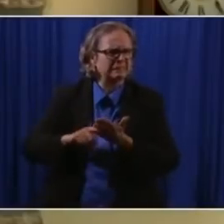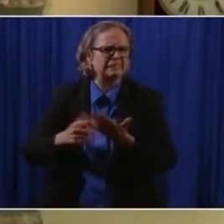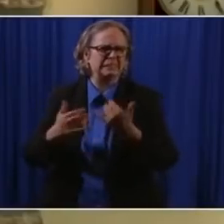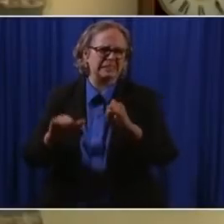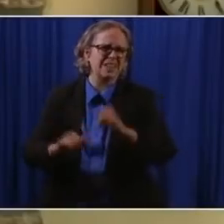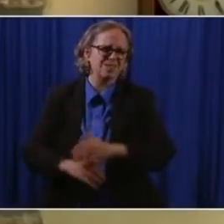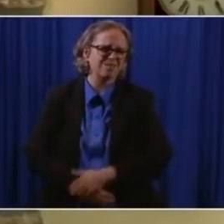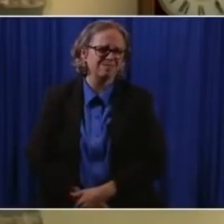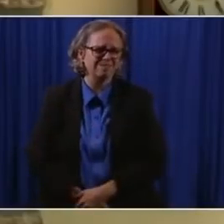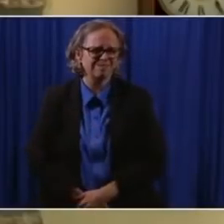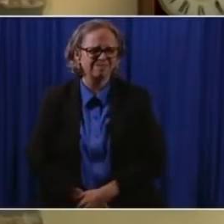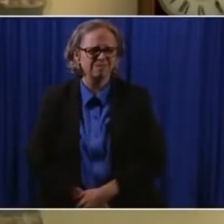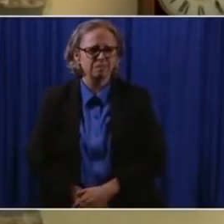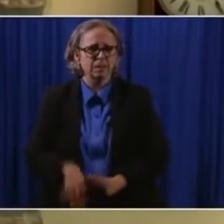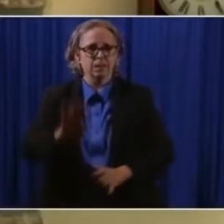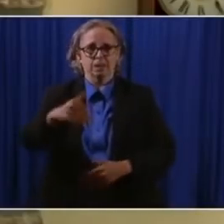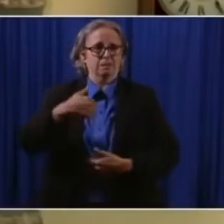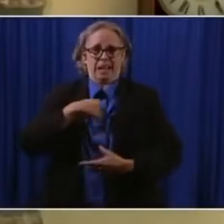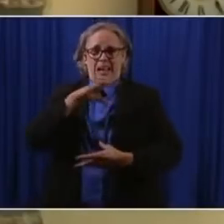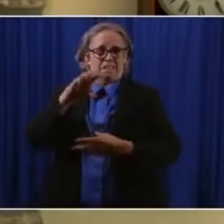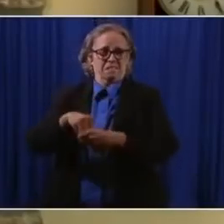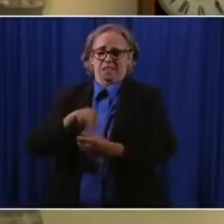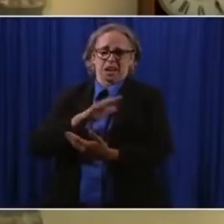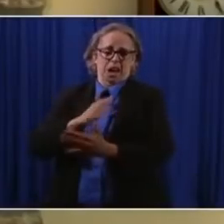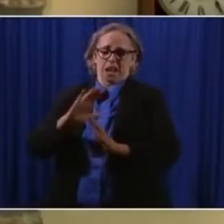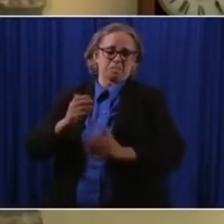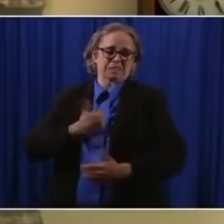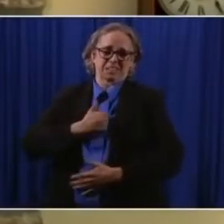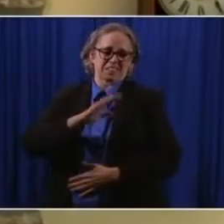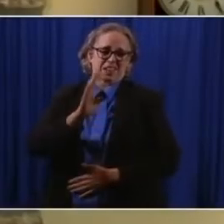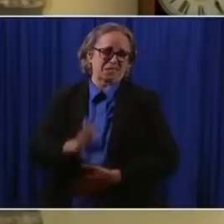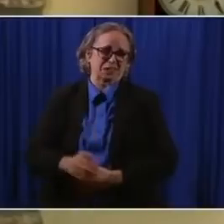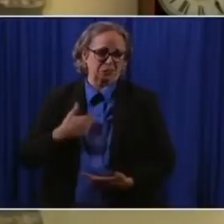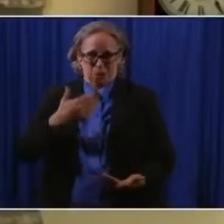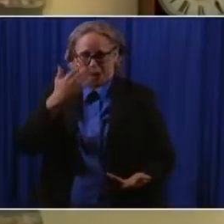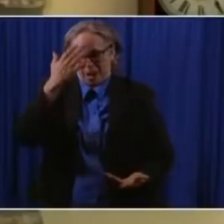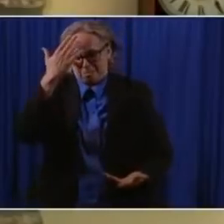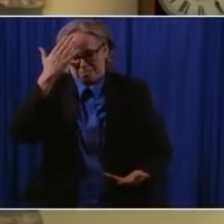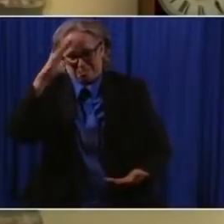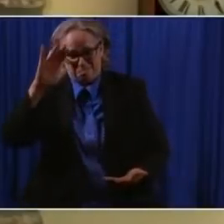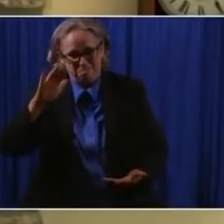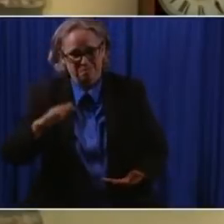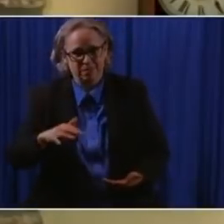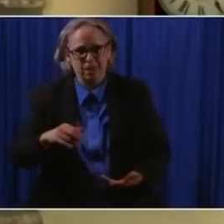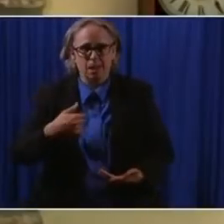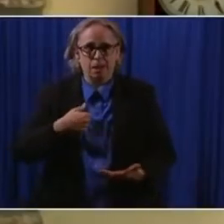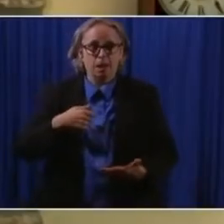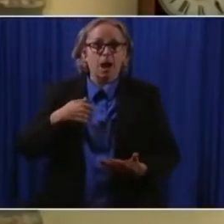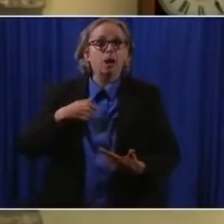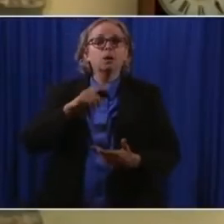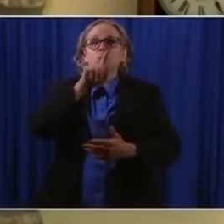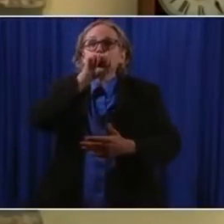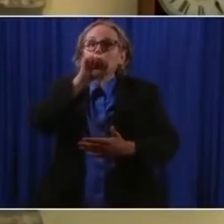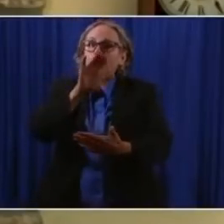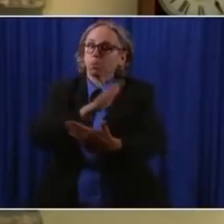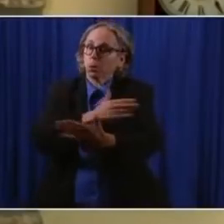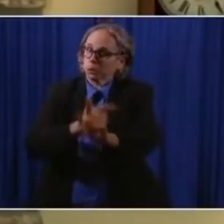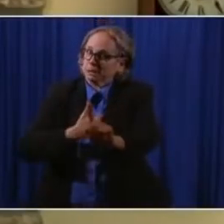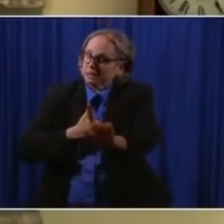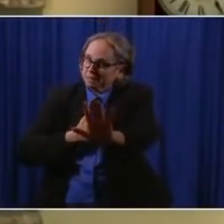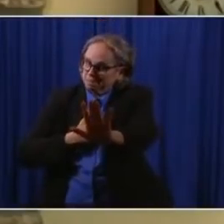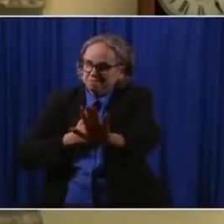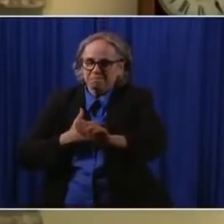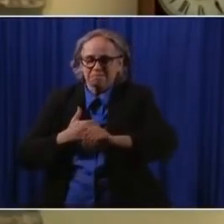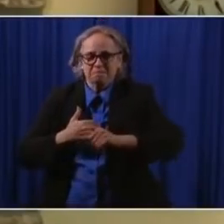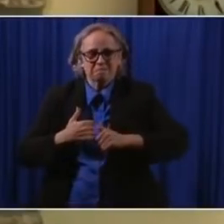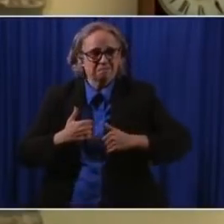never was in a choir. I can't sing, but love music. And, this has been one of the things that all of us have missed,